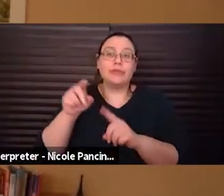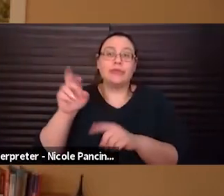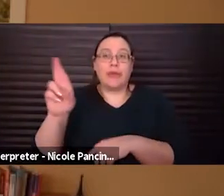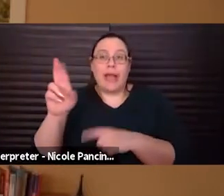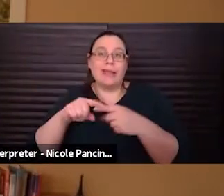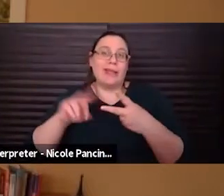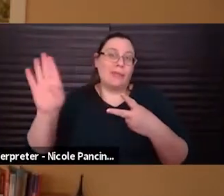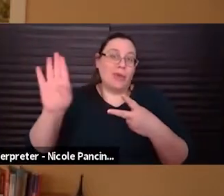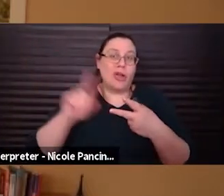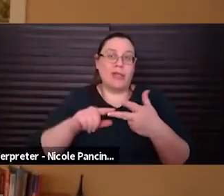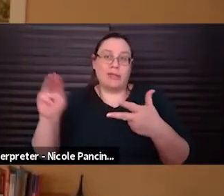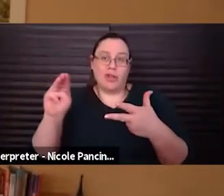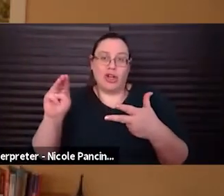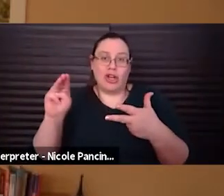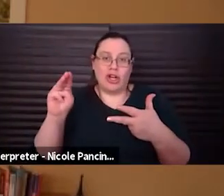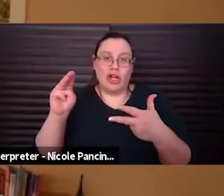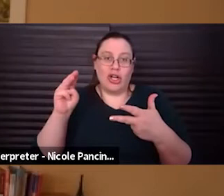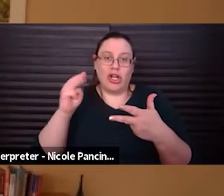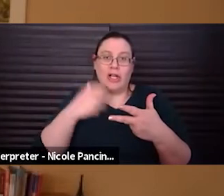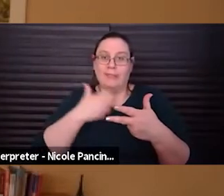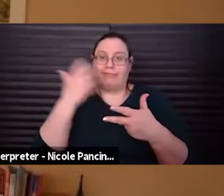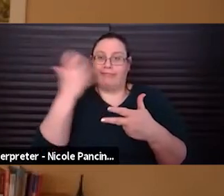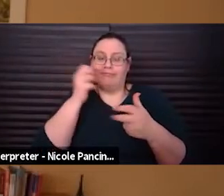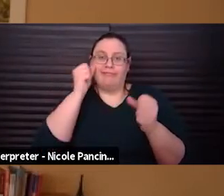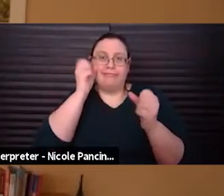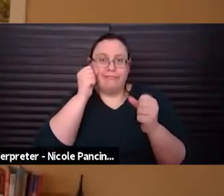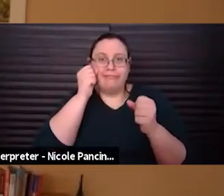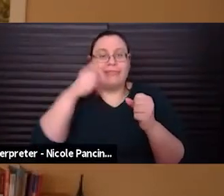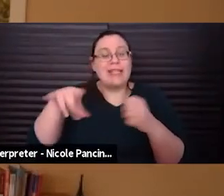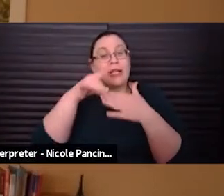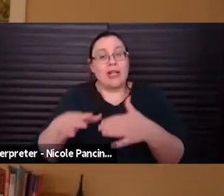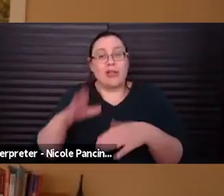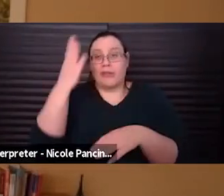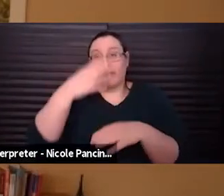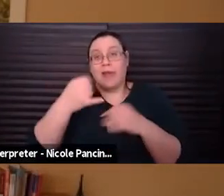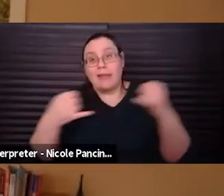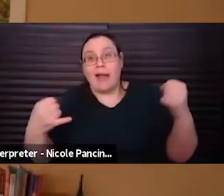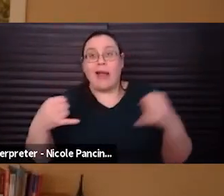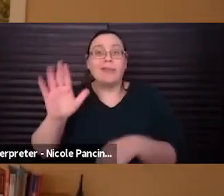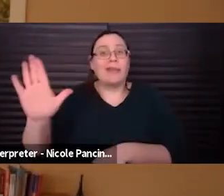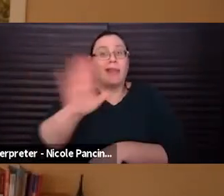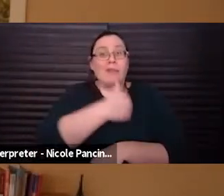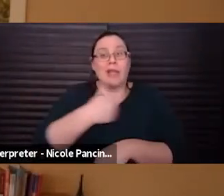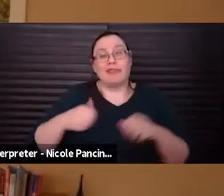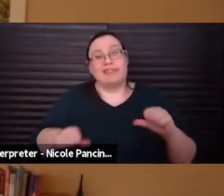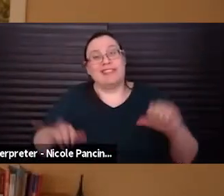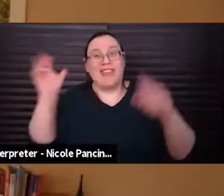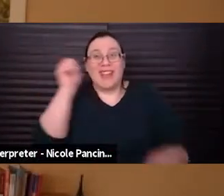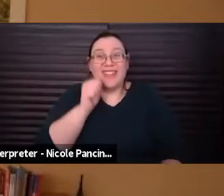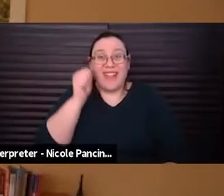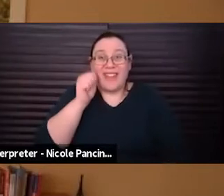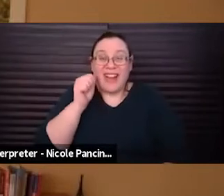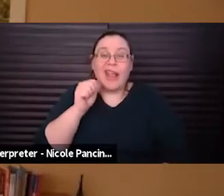and Mark, I was just marveling at, these are leaders that are on the front lines. Their members are making sacrifices every day. And to have them